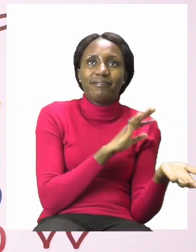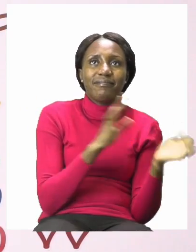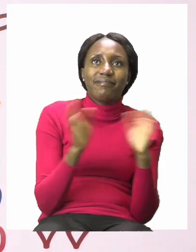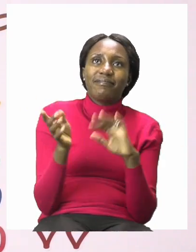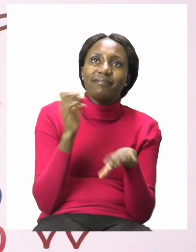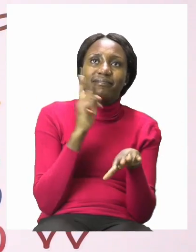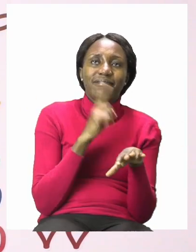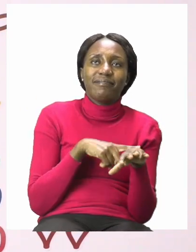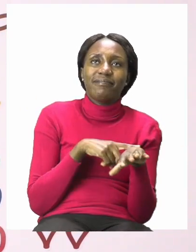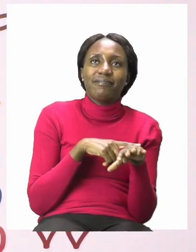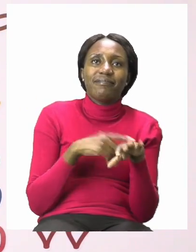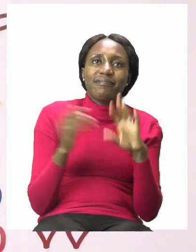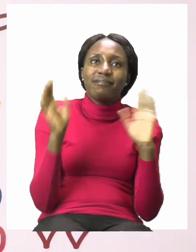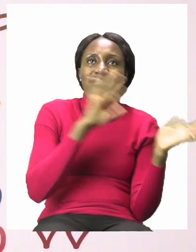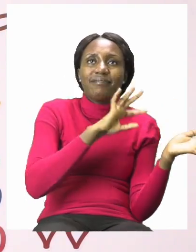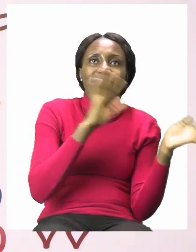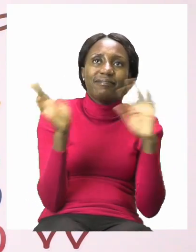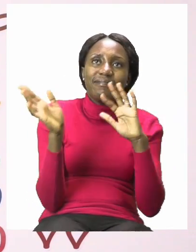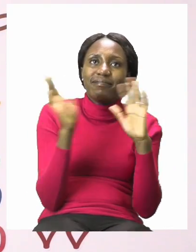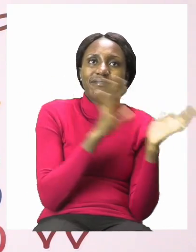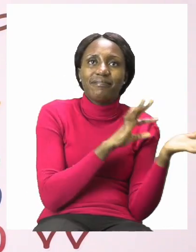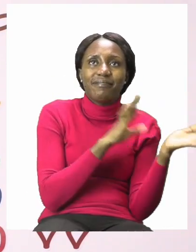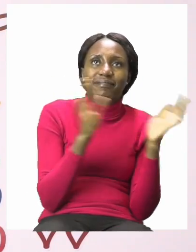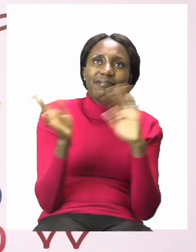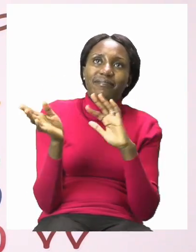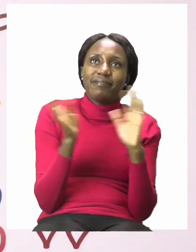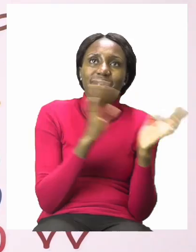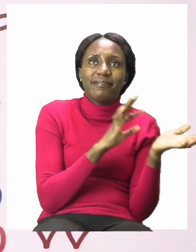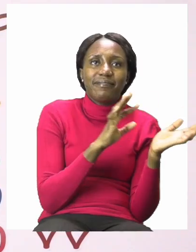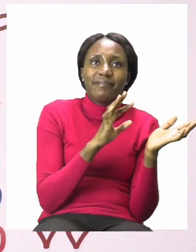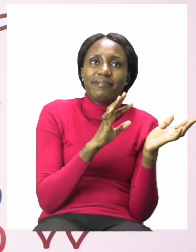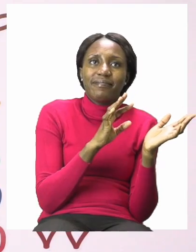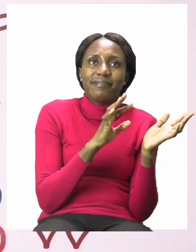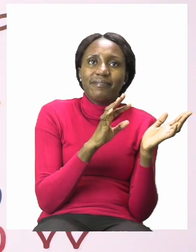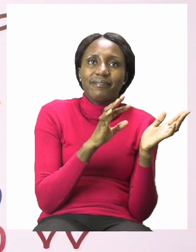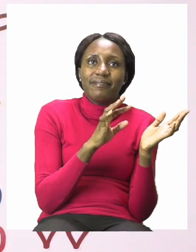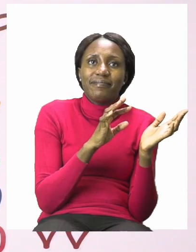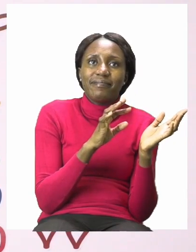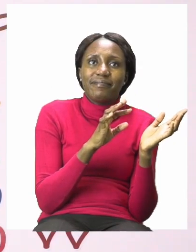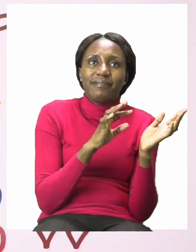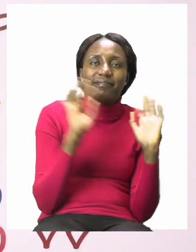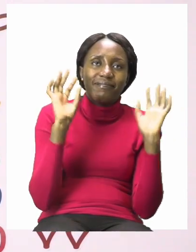goodbye. It's time to say goodbye.